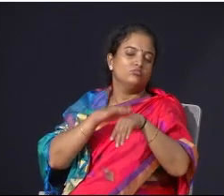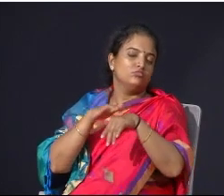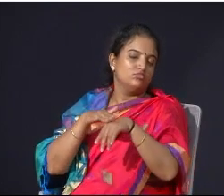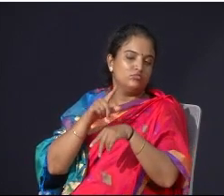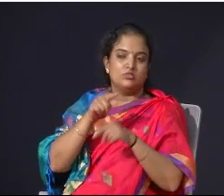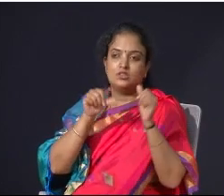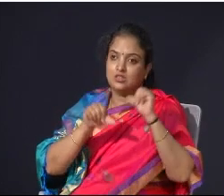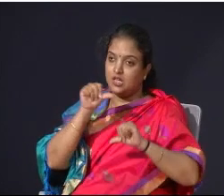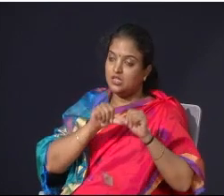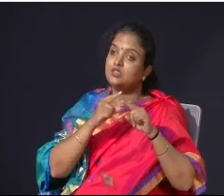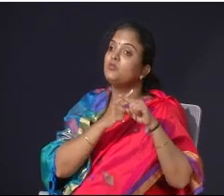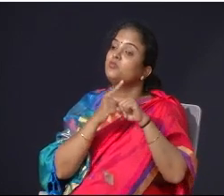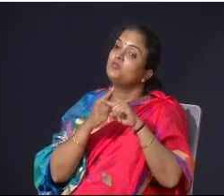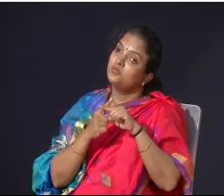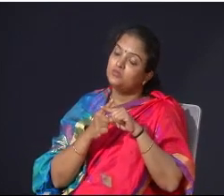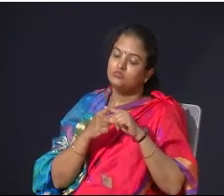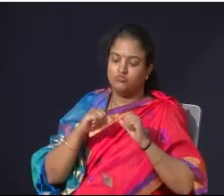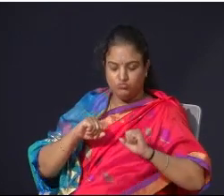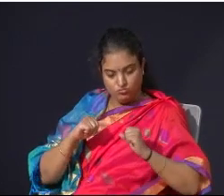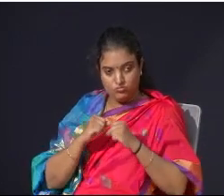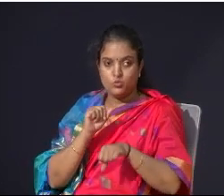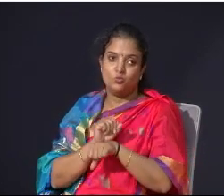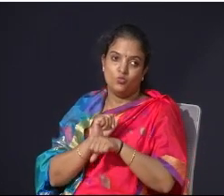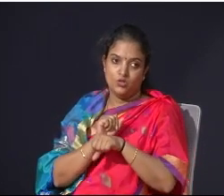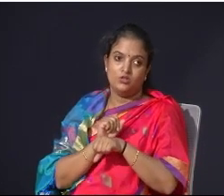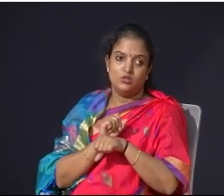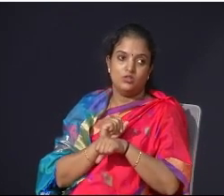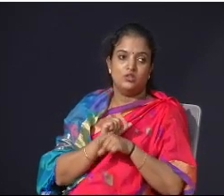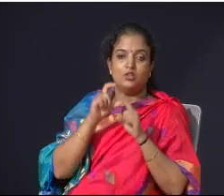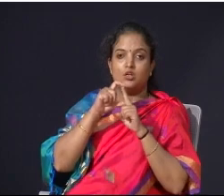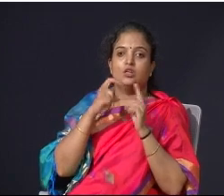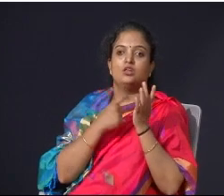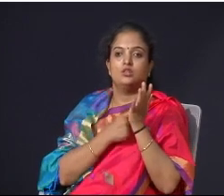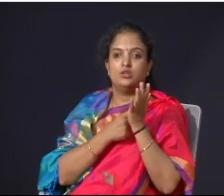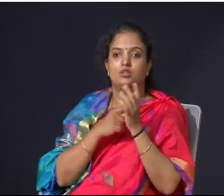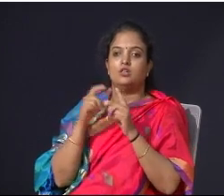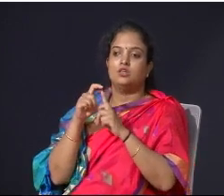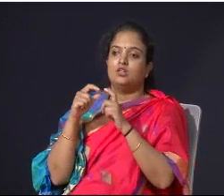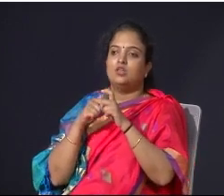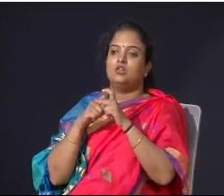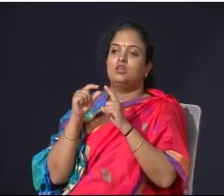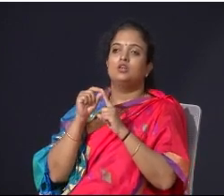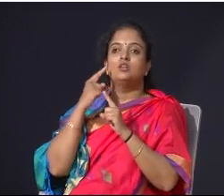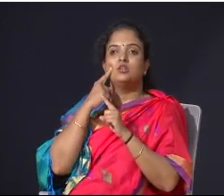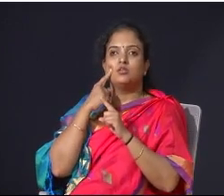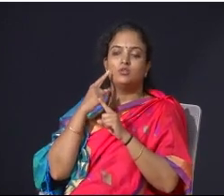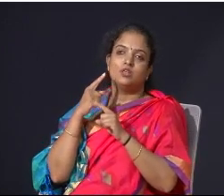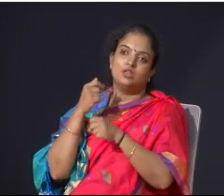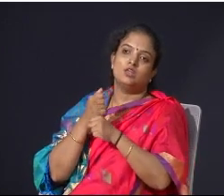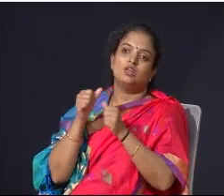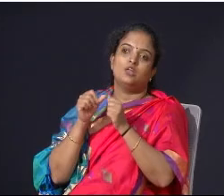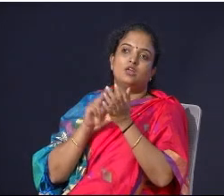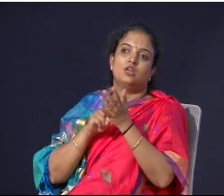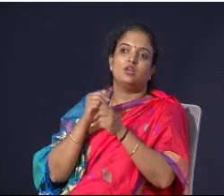expertise and heartfelt commitment to her work. Dr. Deepti Gandhi, an outstanding alumna of the